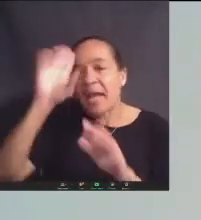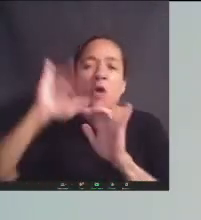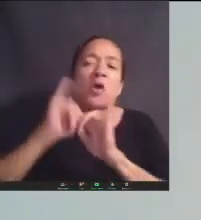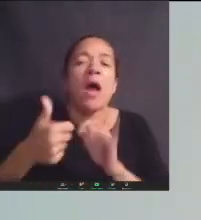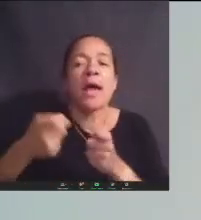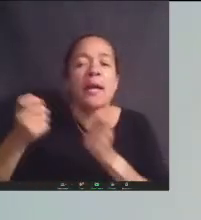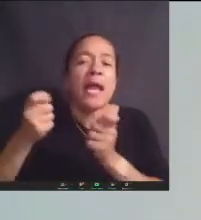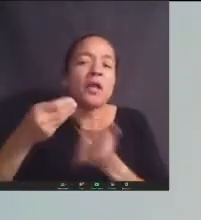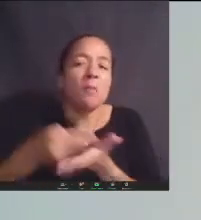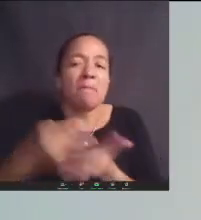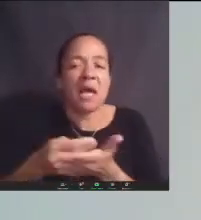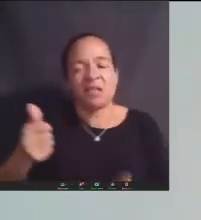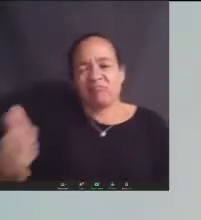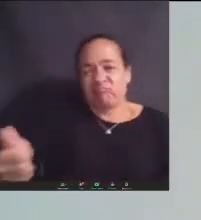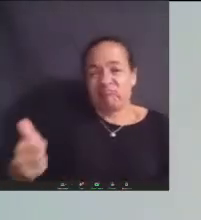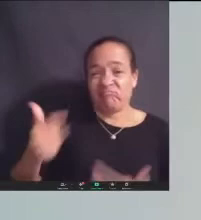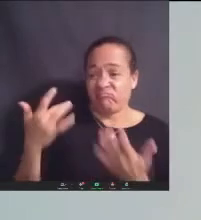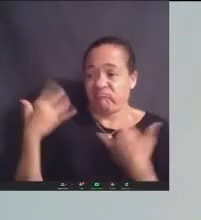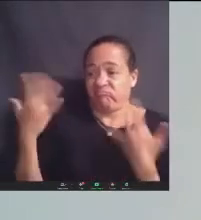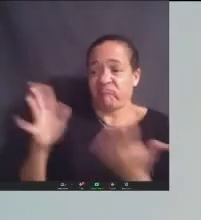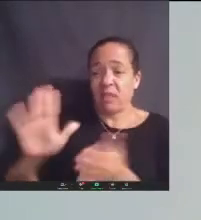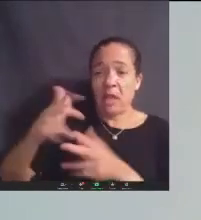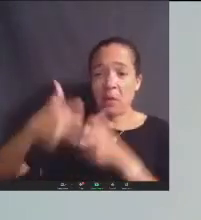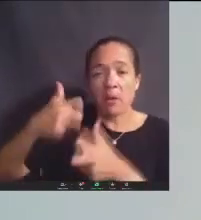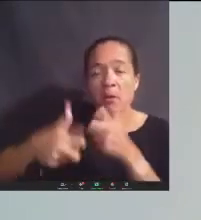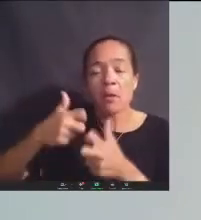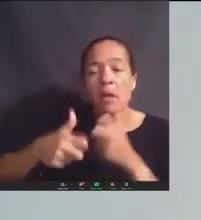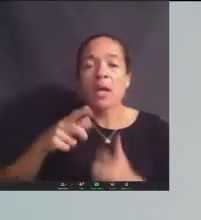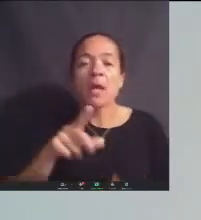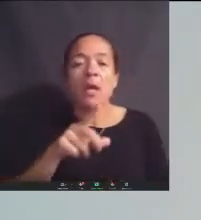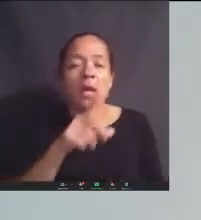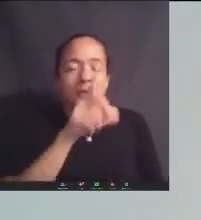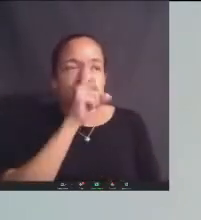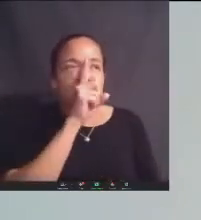that you damage their